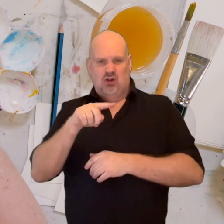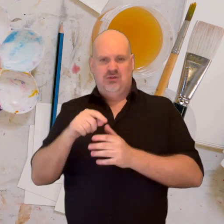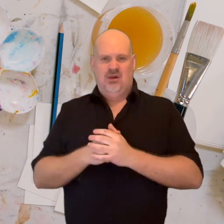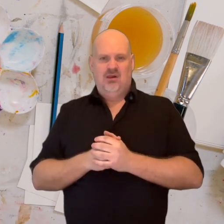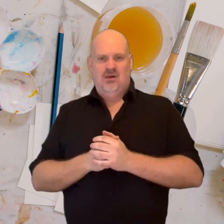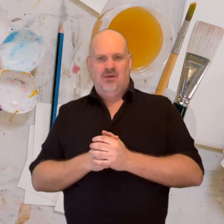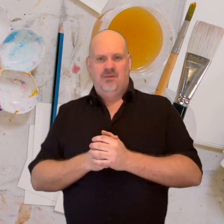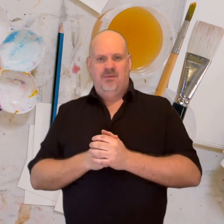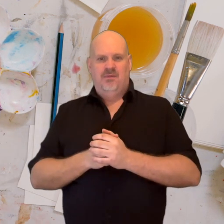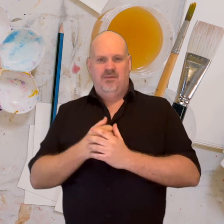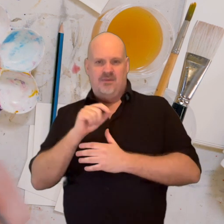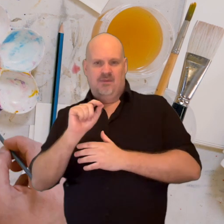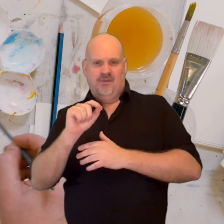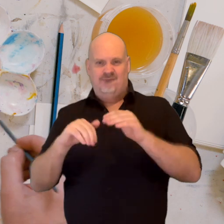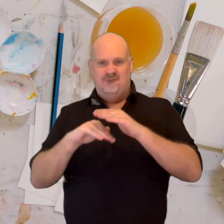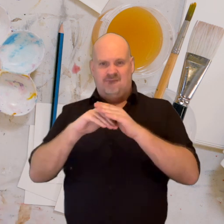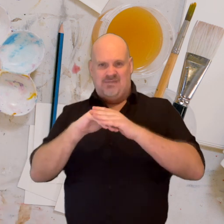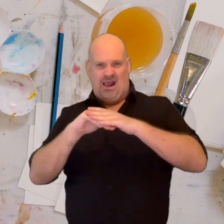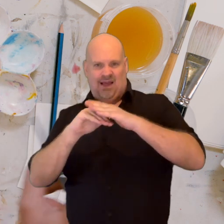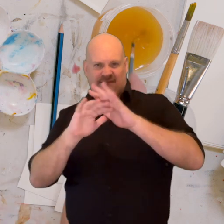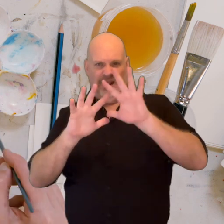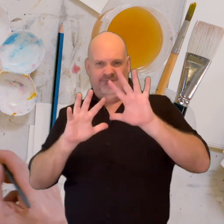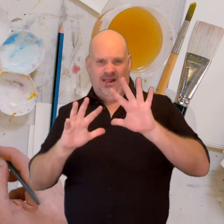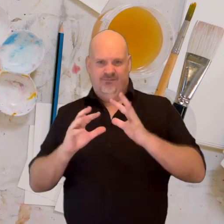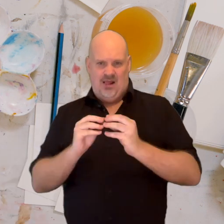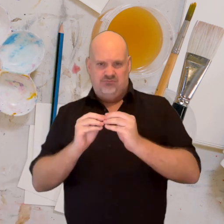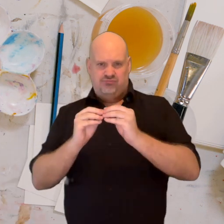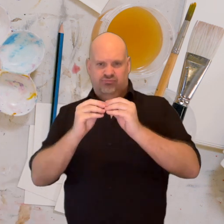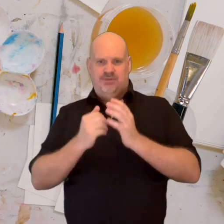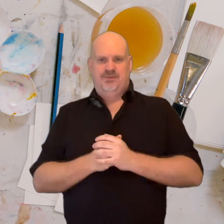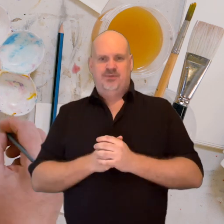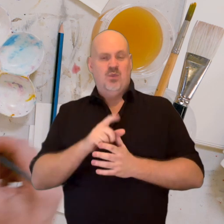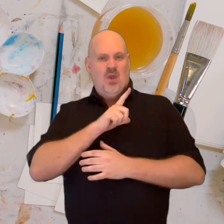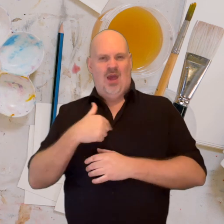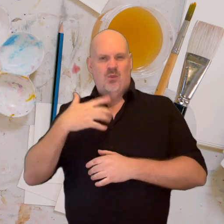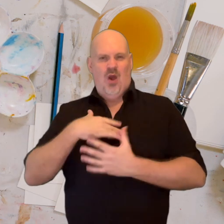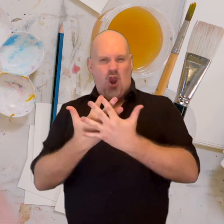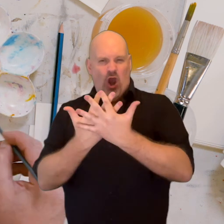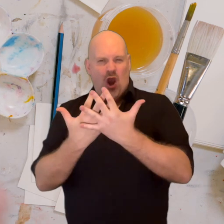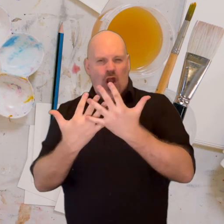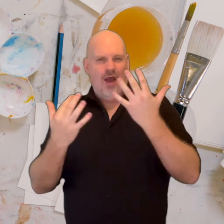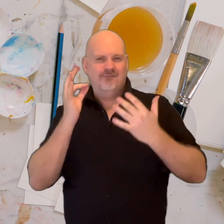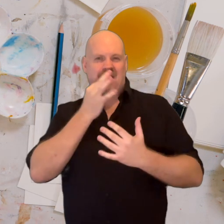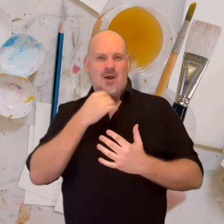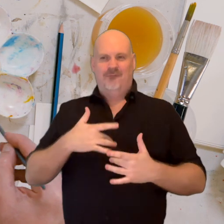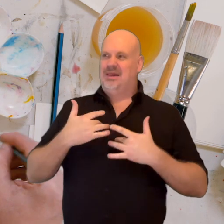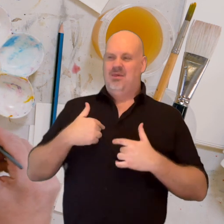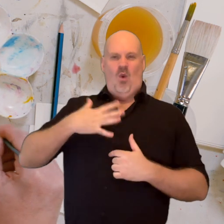Filling up my composition, because I feel like having loads of